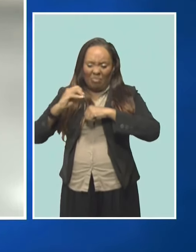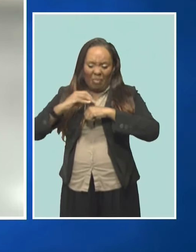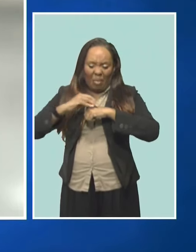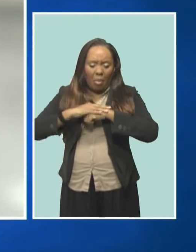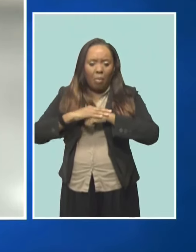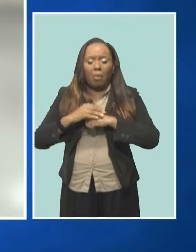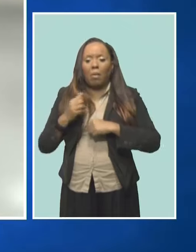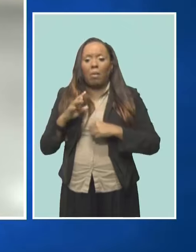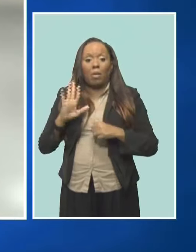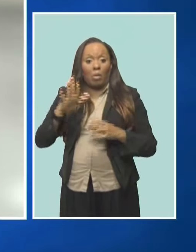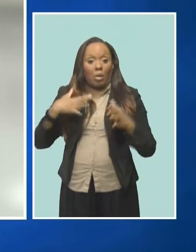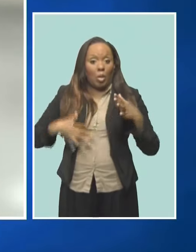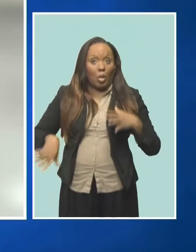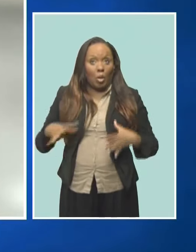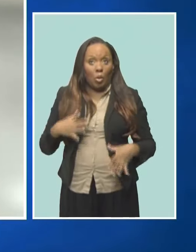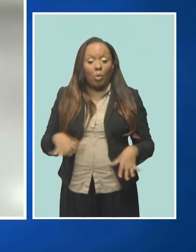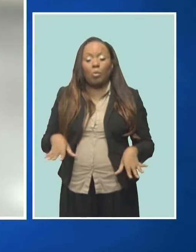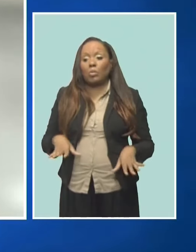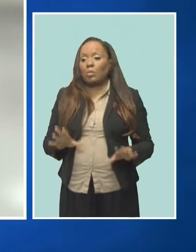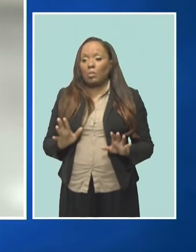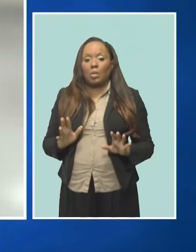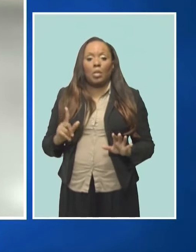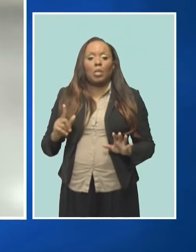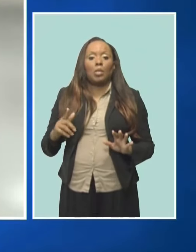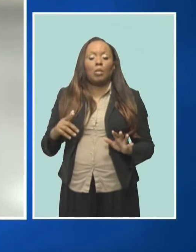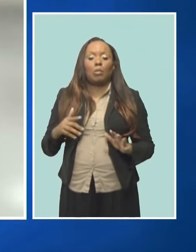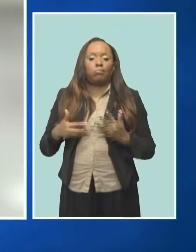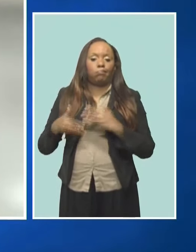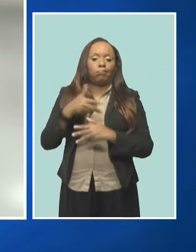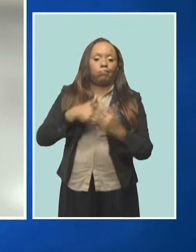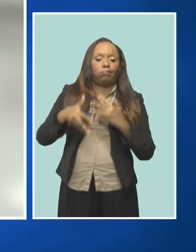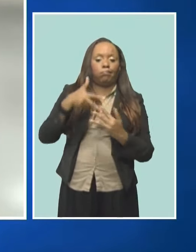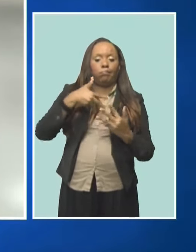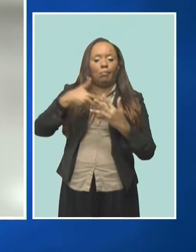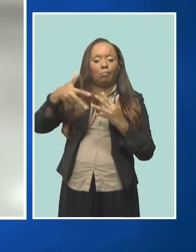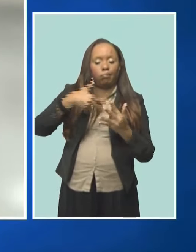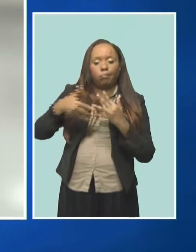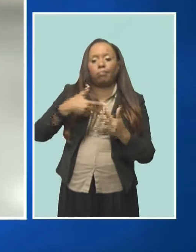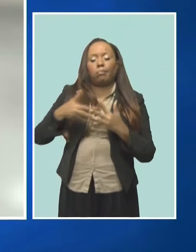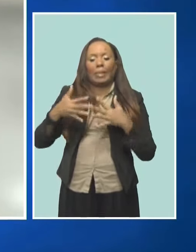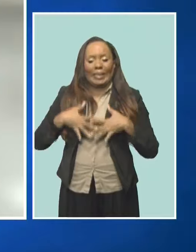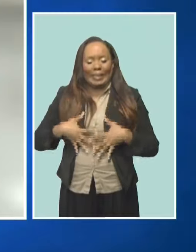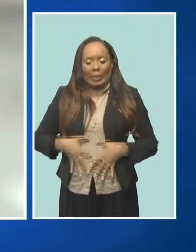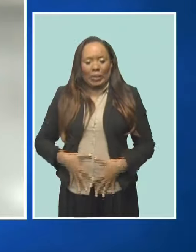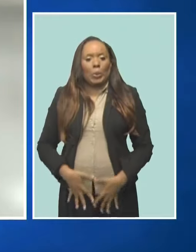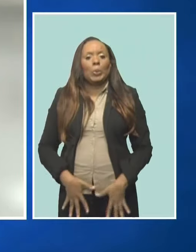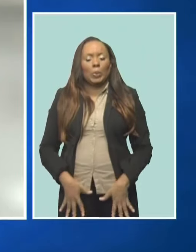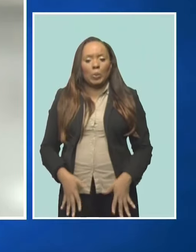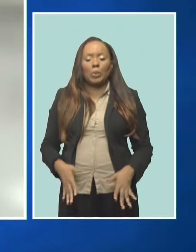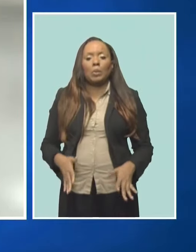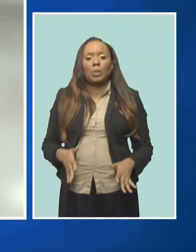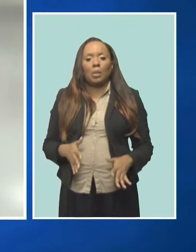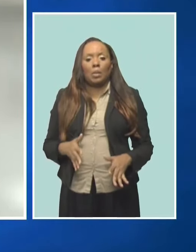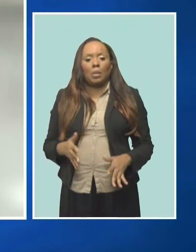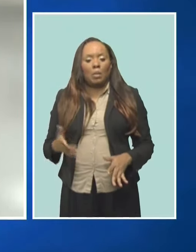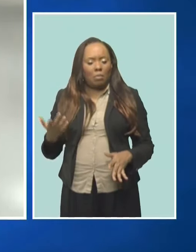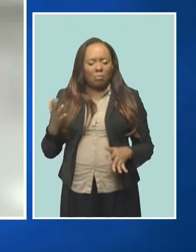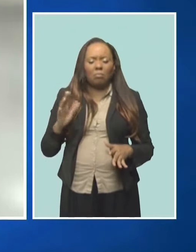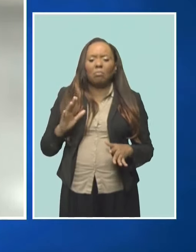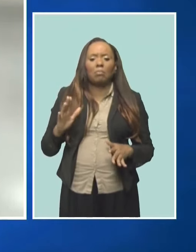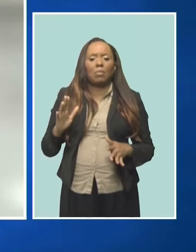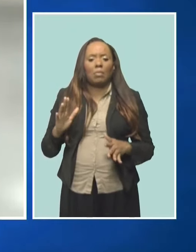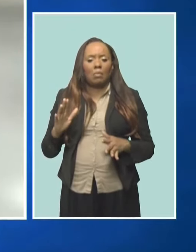or whatever, where the person who has the actual disease and also has the sores, then that is what